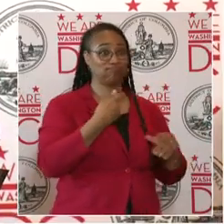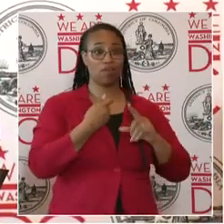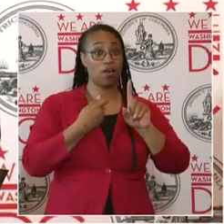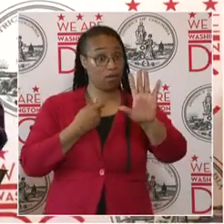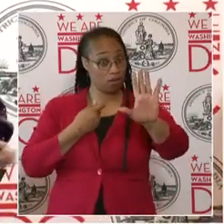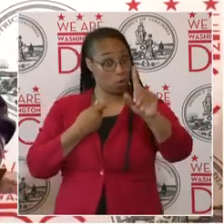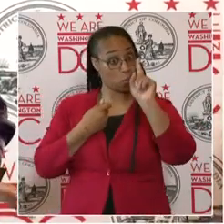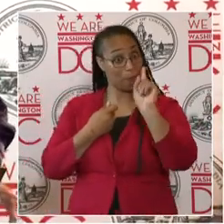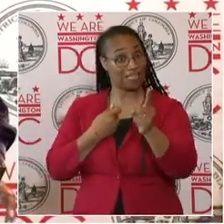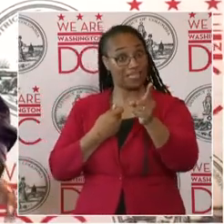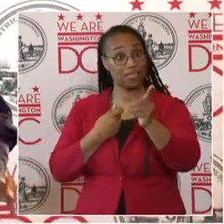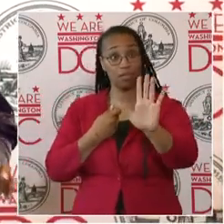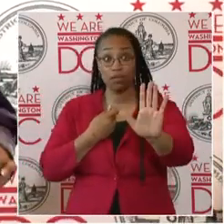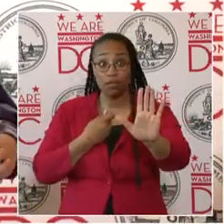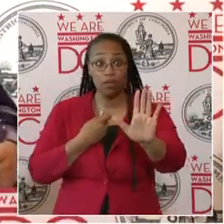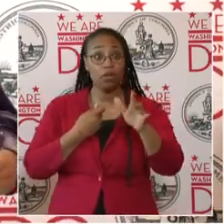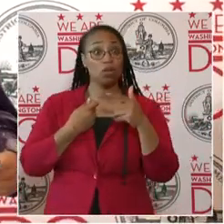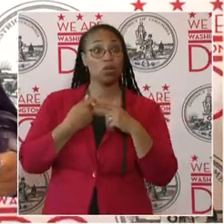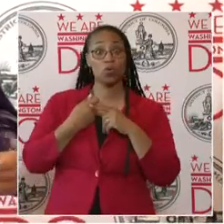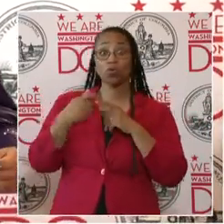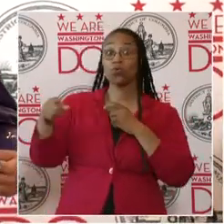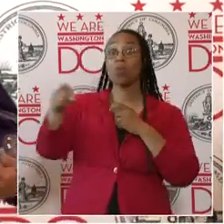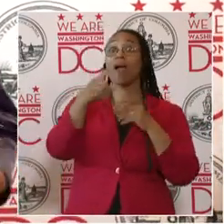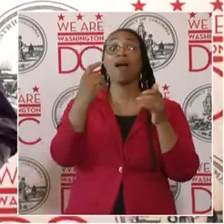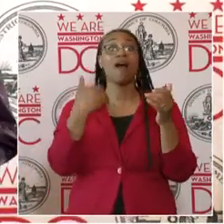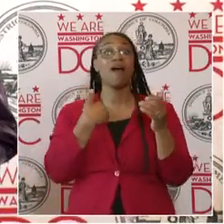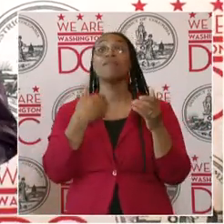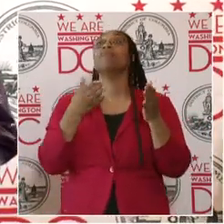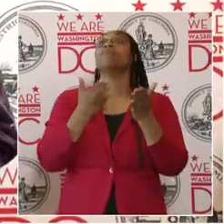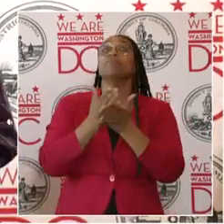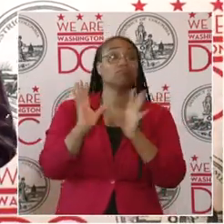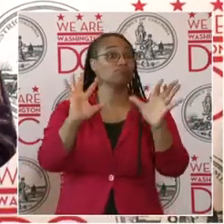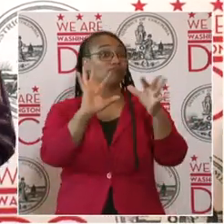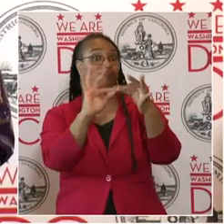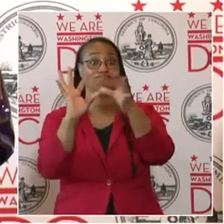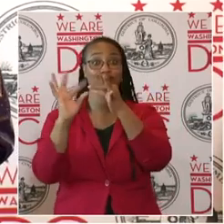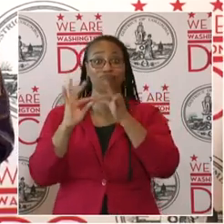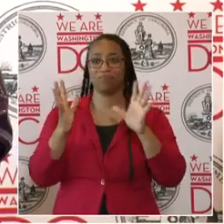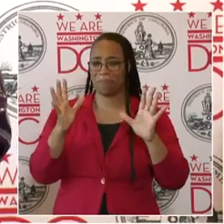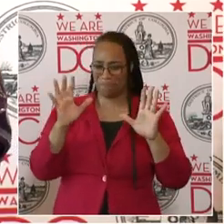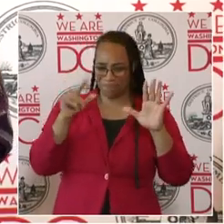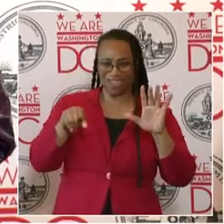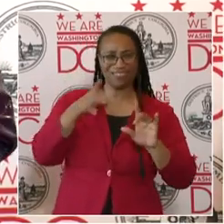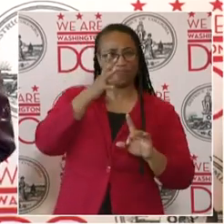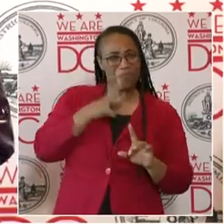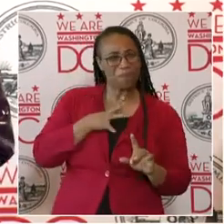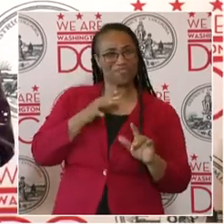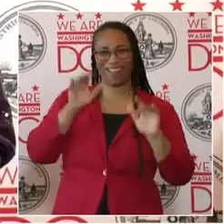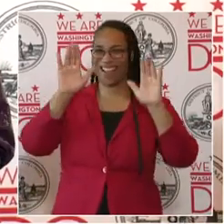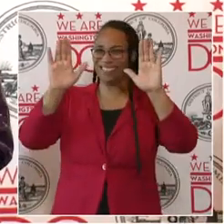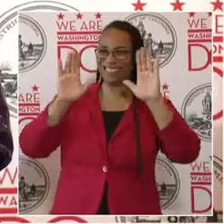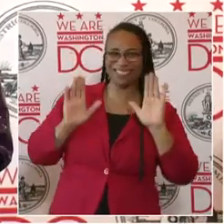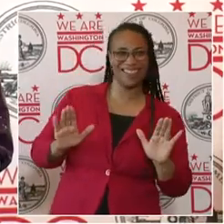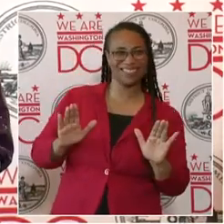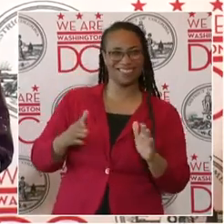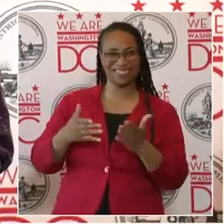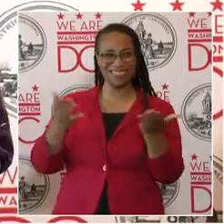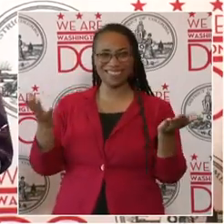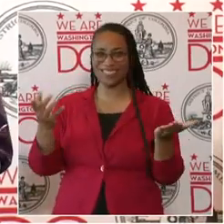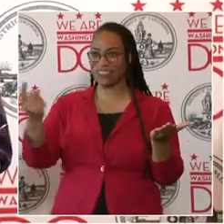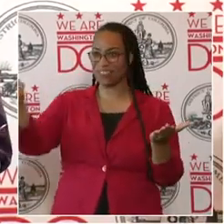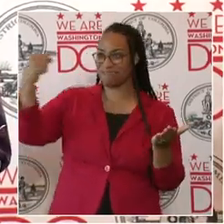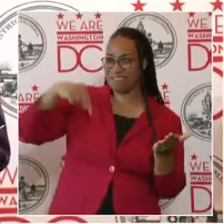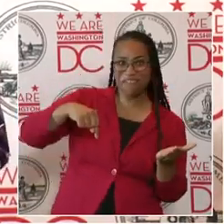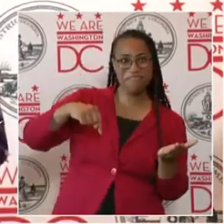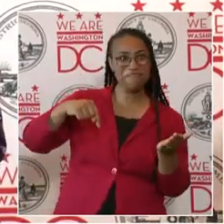take. You have a remark. For all of our Washington Women of Excellence, if you can come up in your order, and we're going to have you saluted with